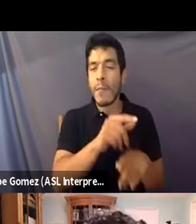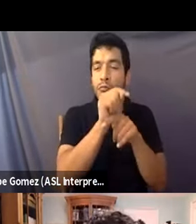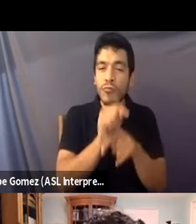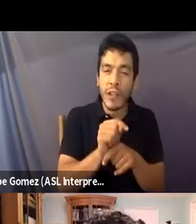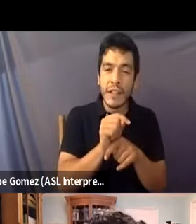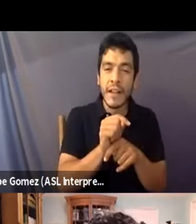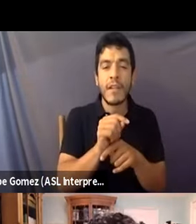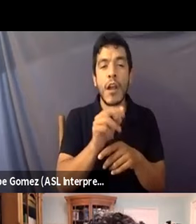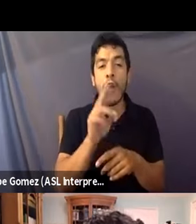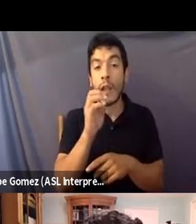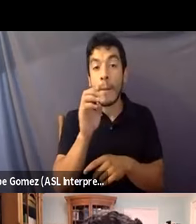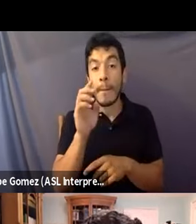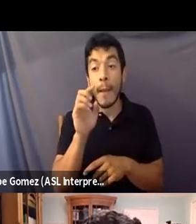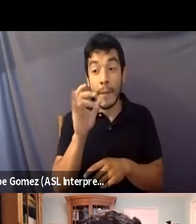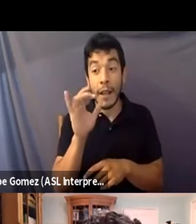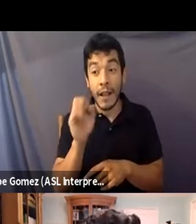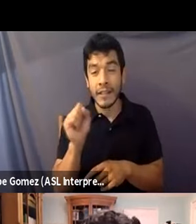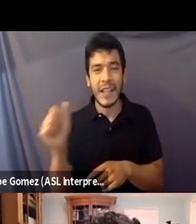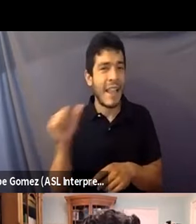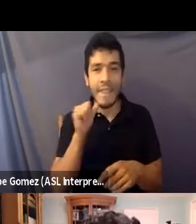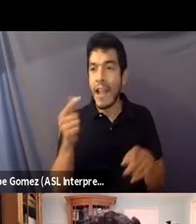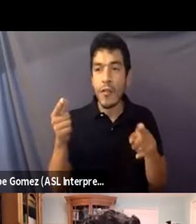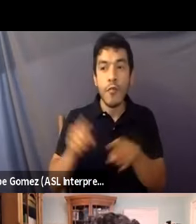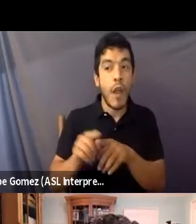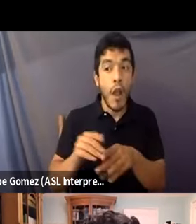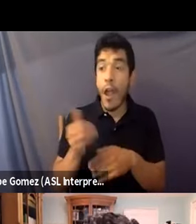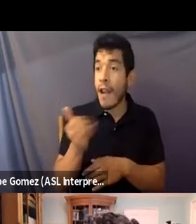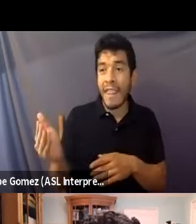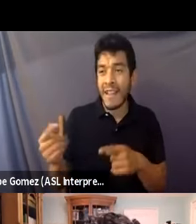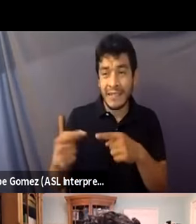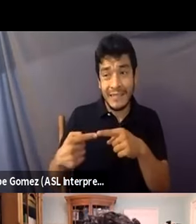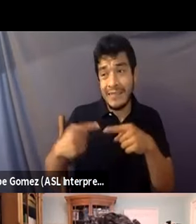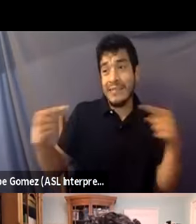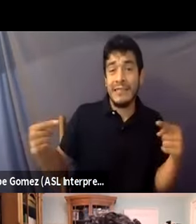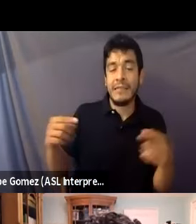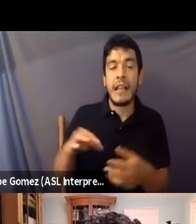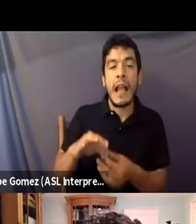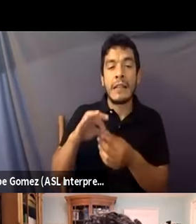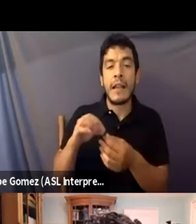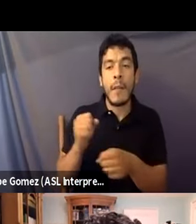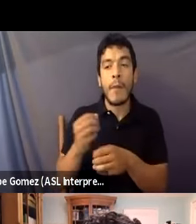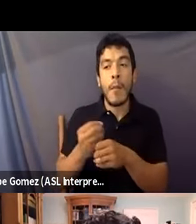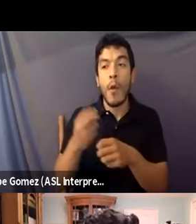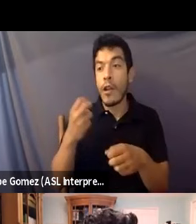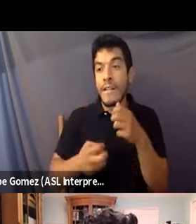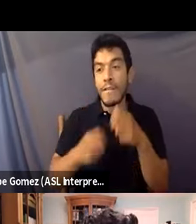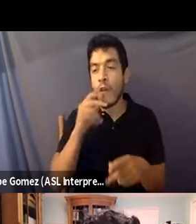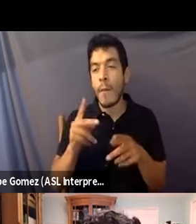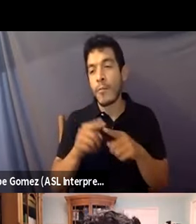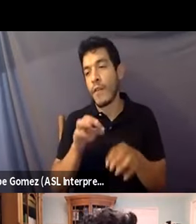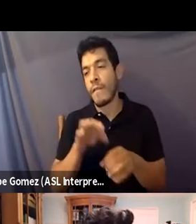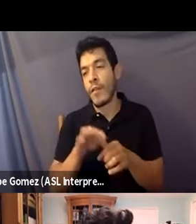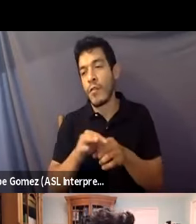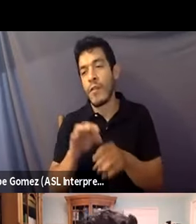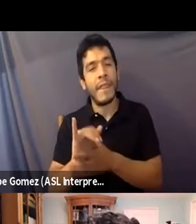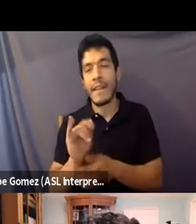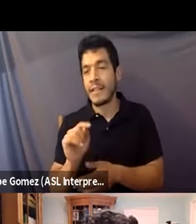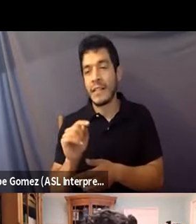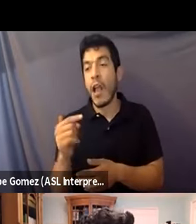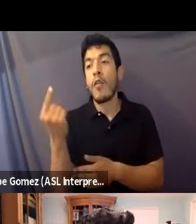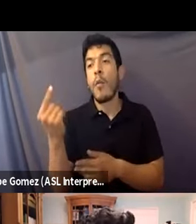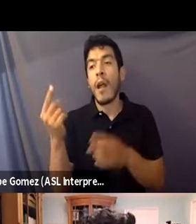And they don't agree on anything except for making it more difficult for people to vote. That's it. That's the unifying issue.